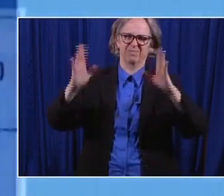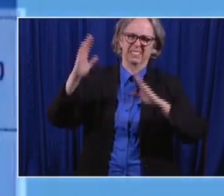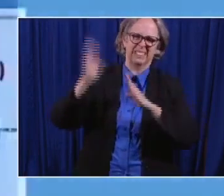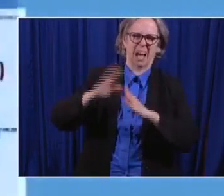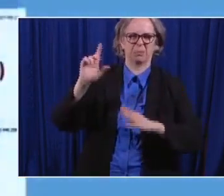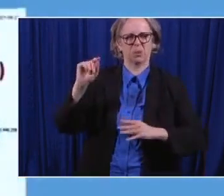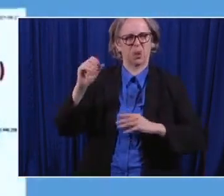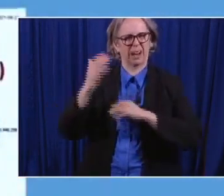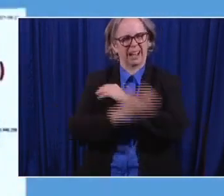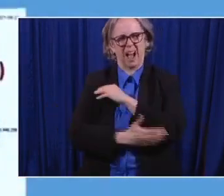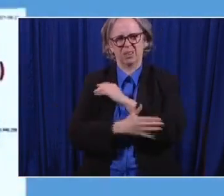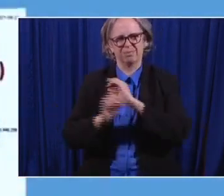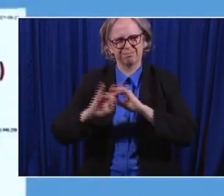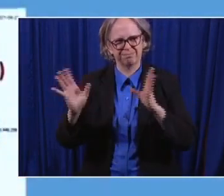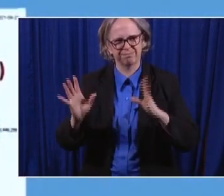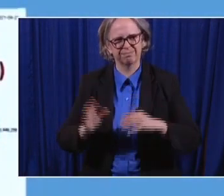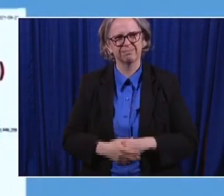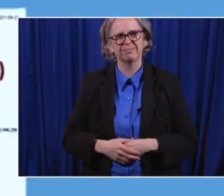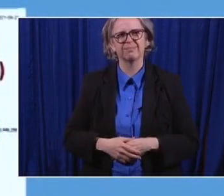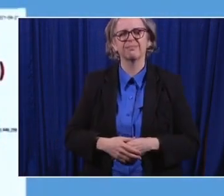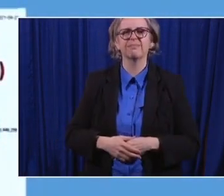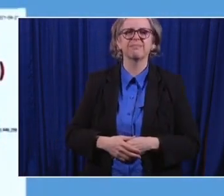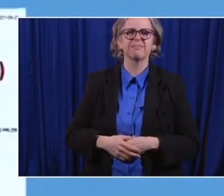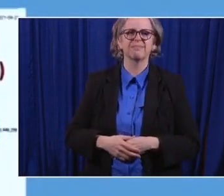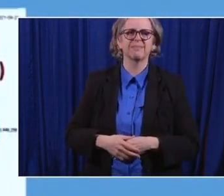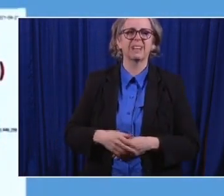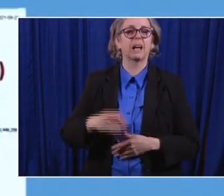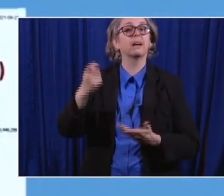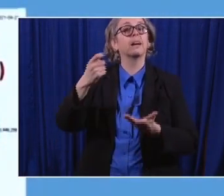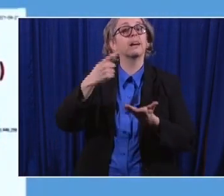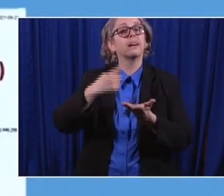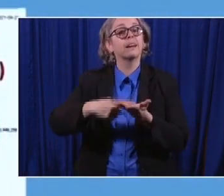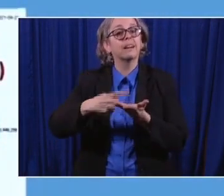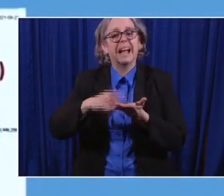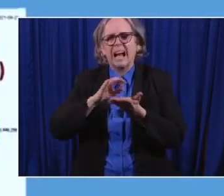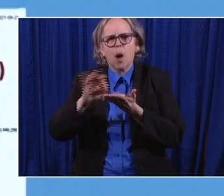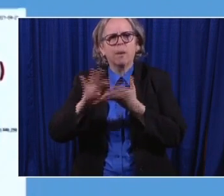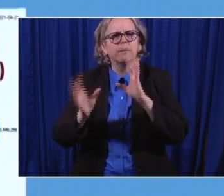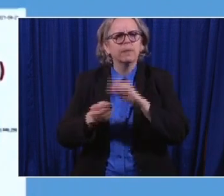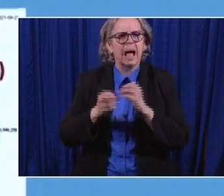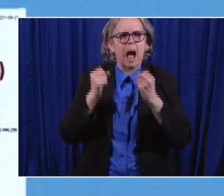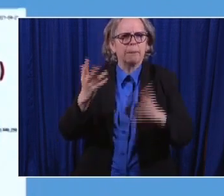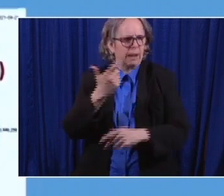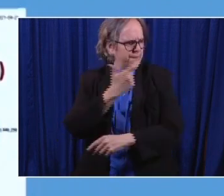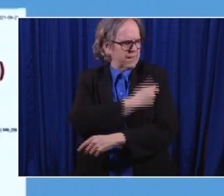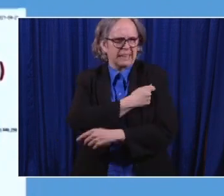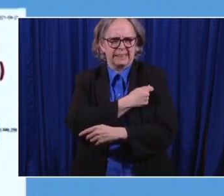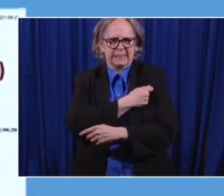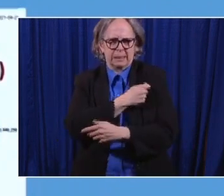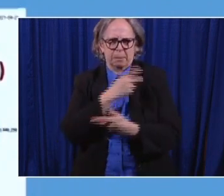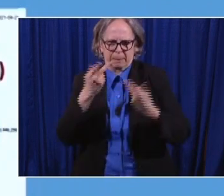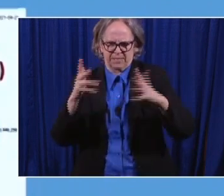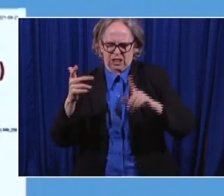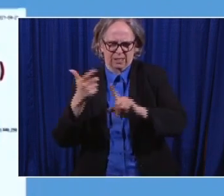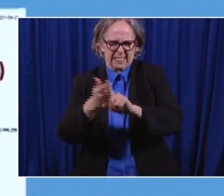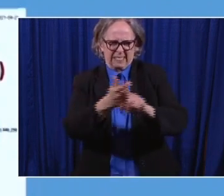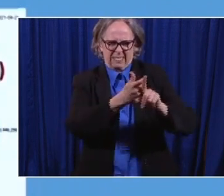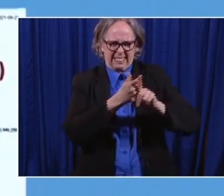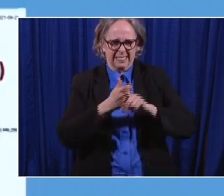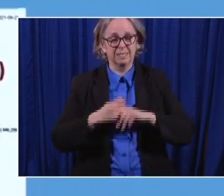Our daily slide. This is our daily slide of vaccine. First thing I look at comes out usually